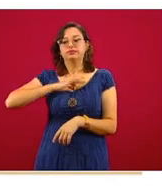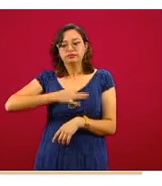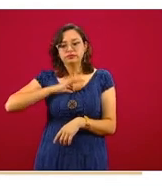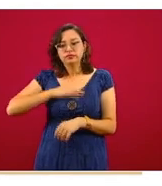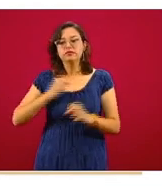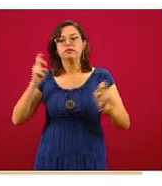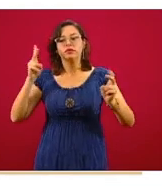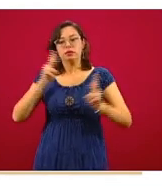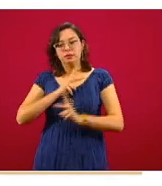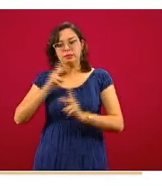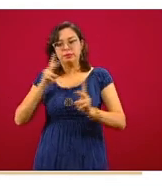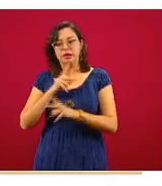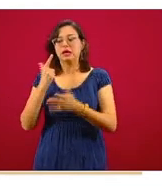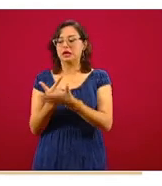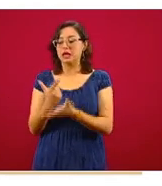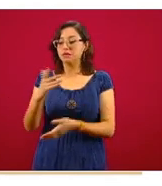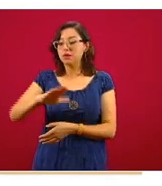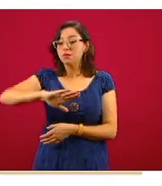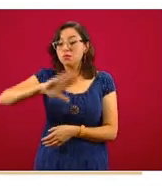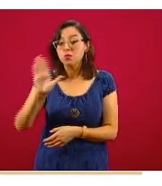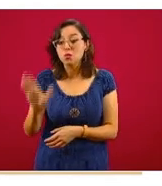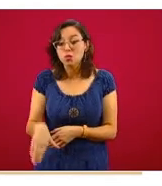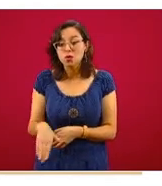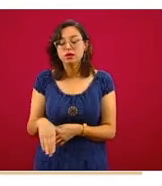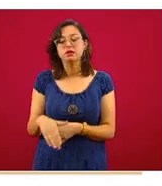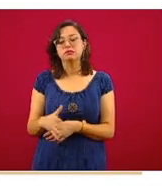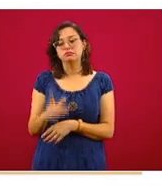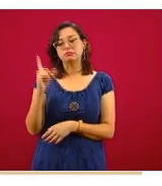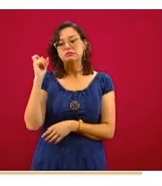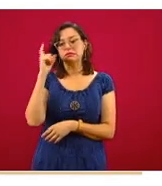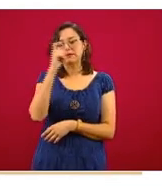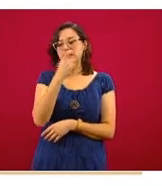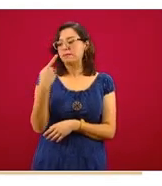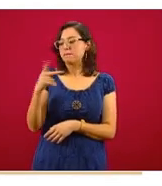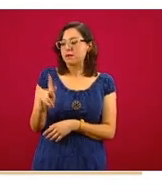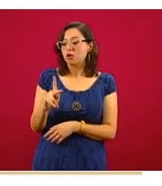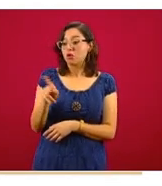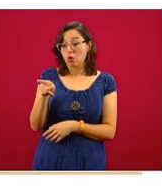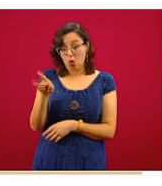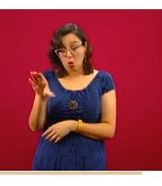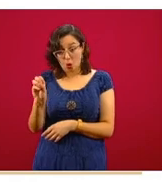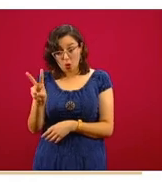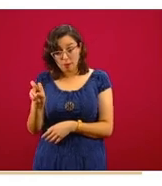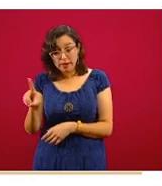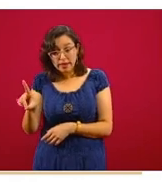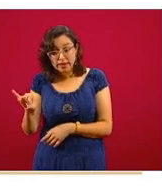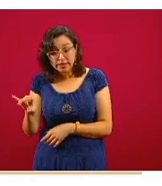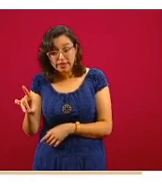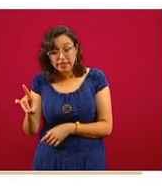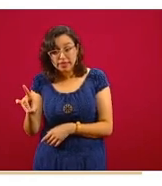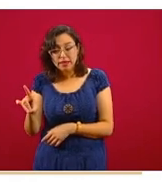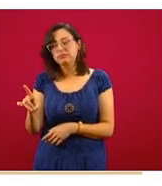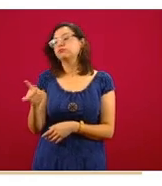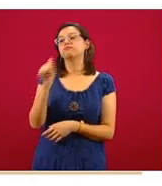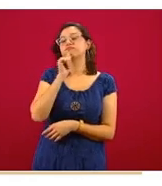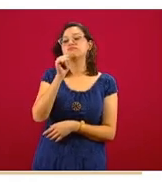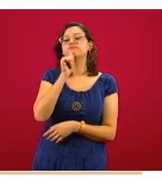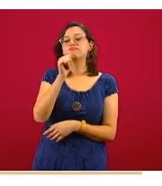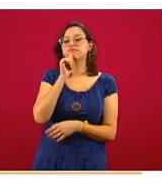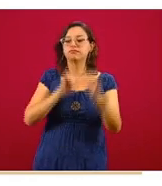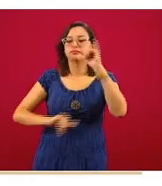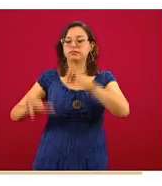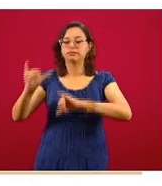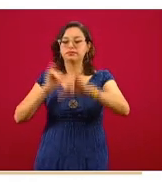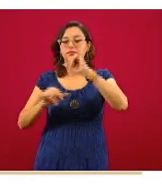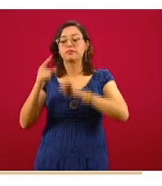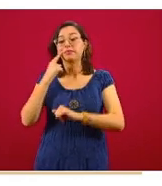fatalities, meaning that we are waiting for the results of the test in order to either rule them